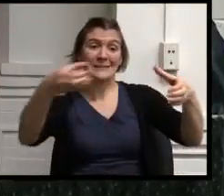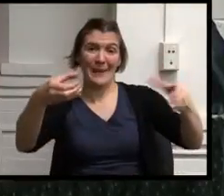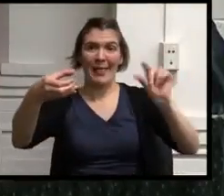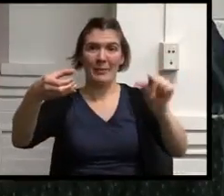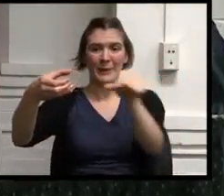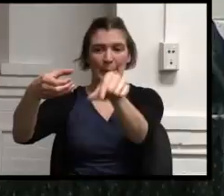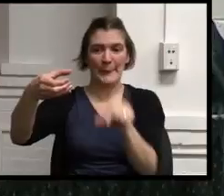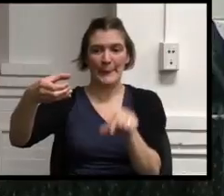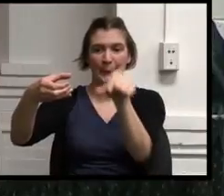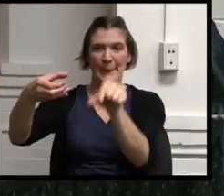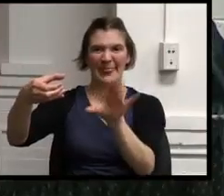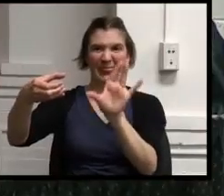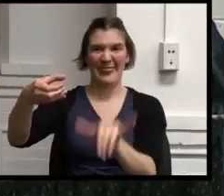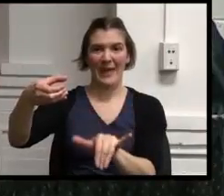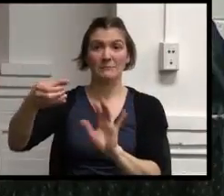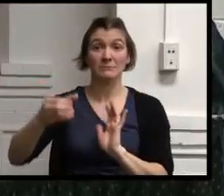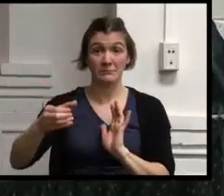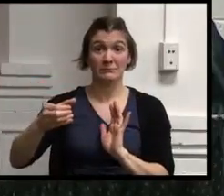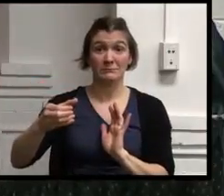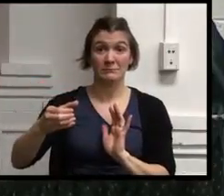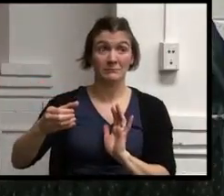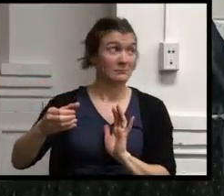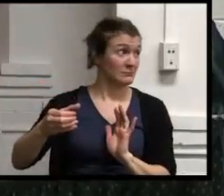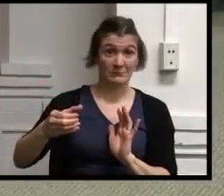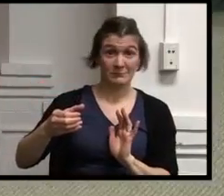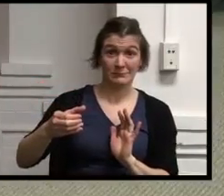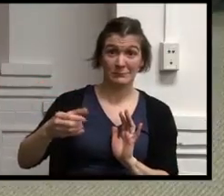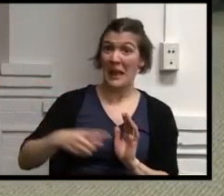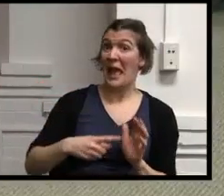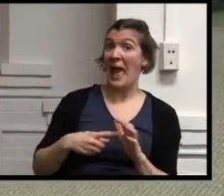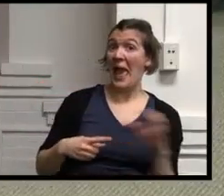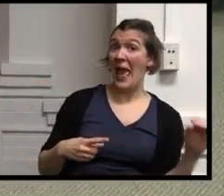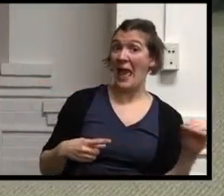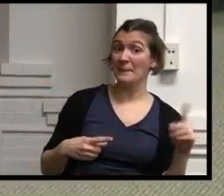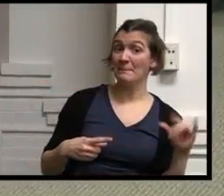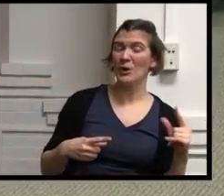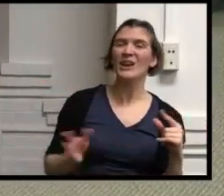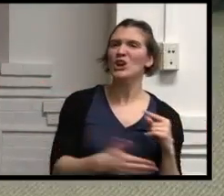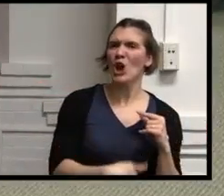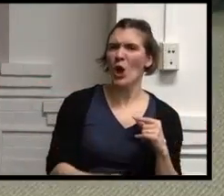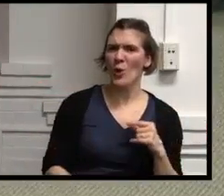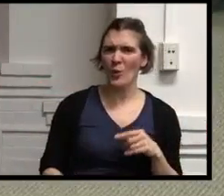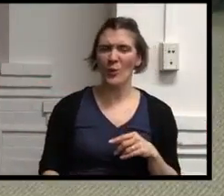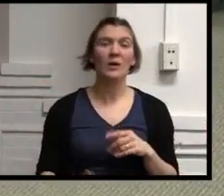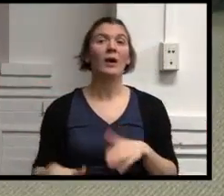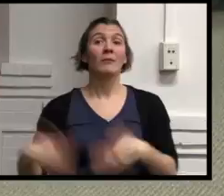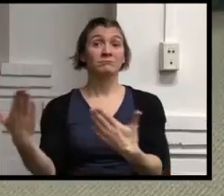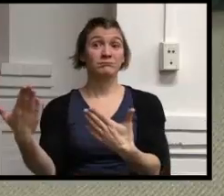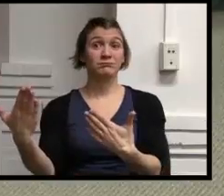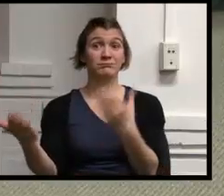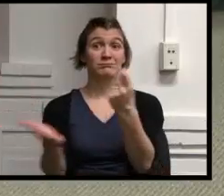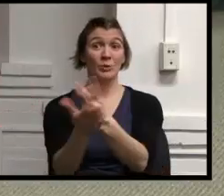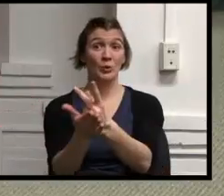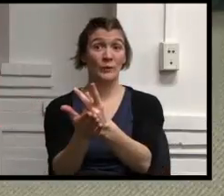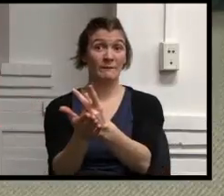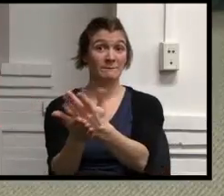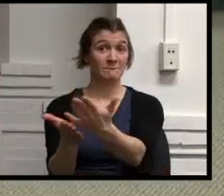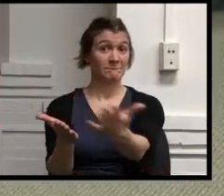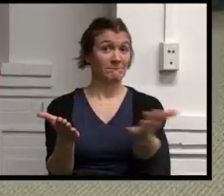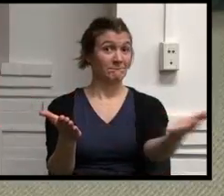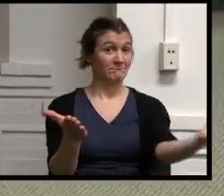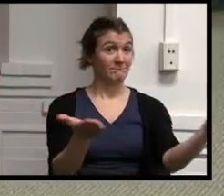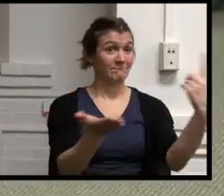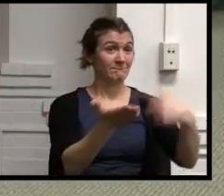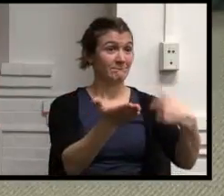project. We have a And- motion to authorize town manager to sign the partial release for the Commonwealth expansion. Any